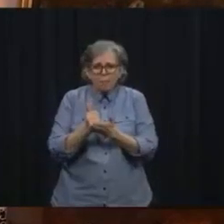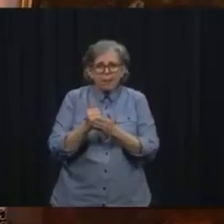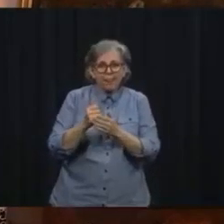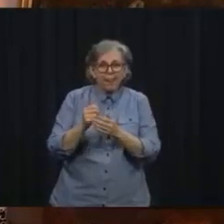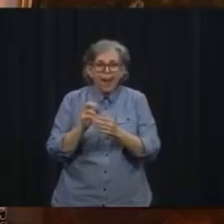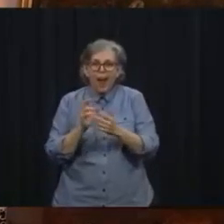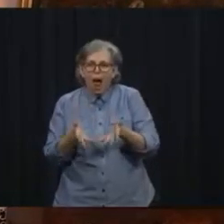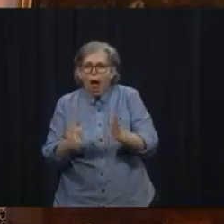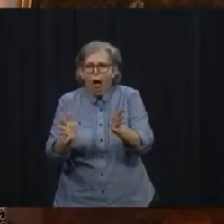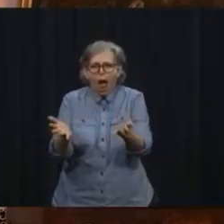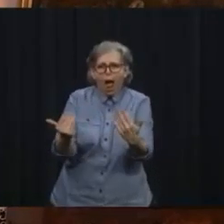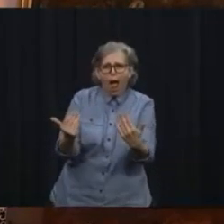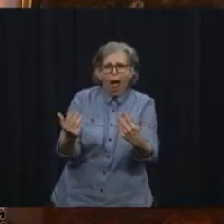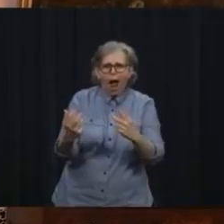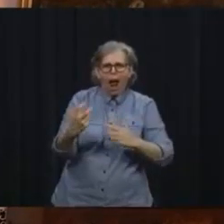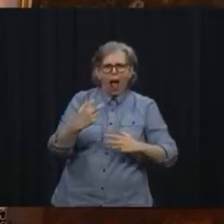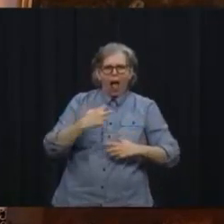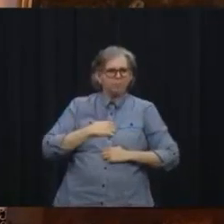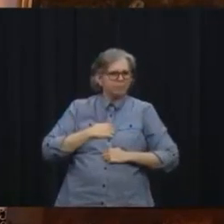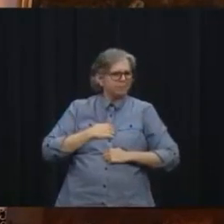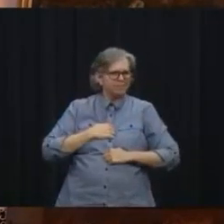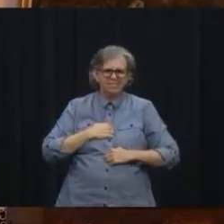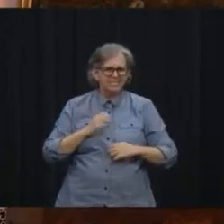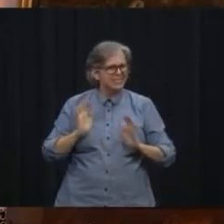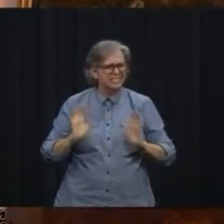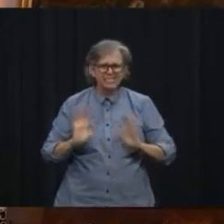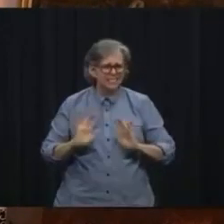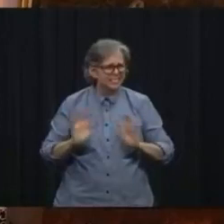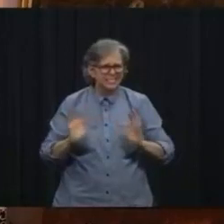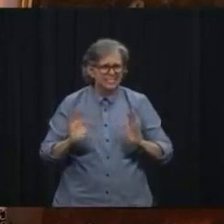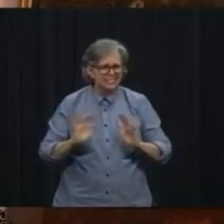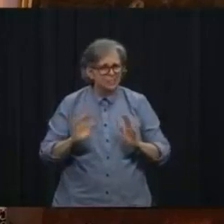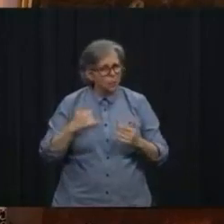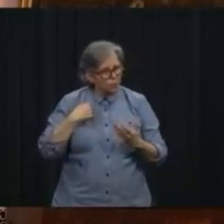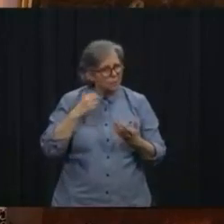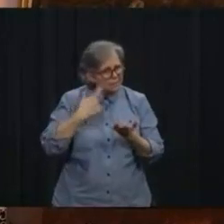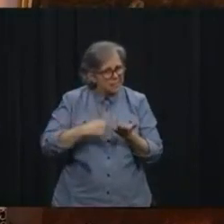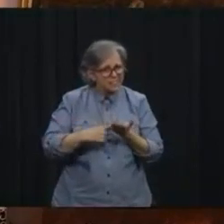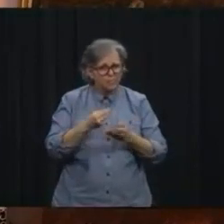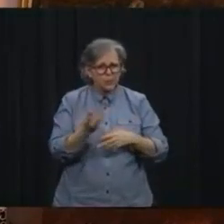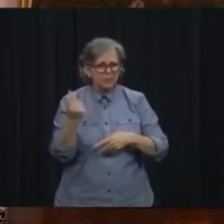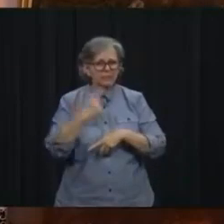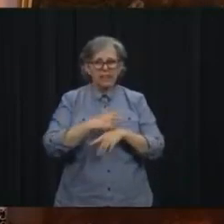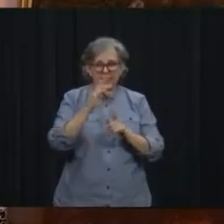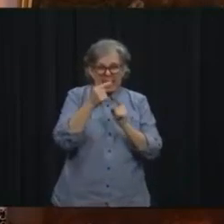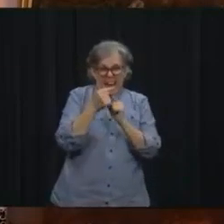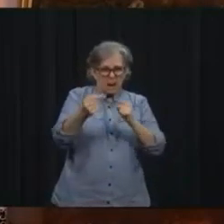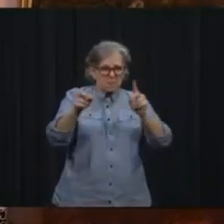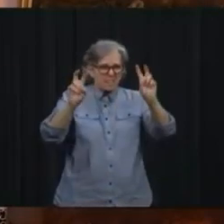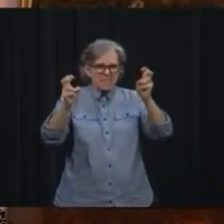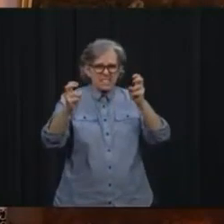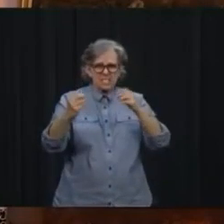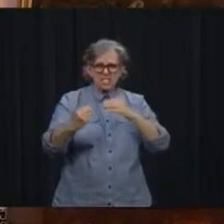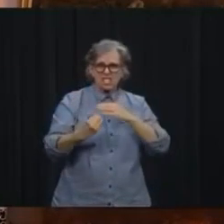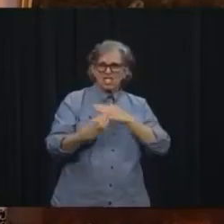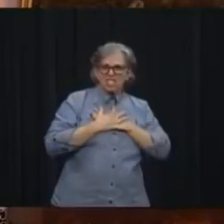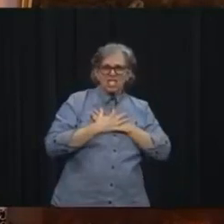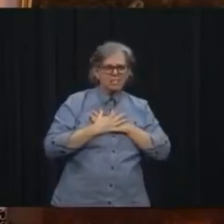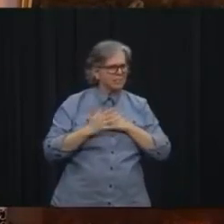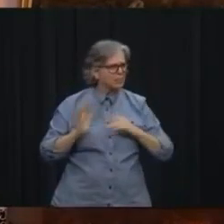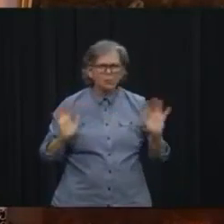We must act as if we have been invaded by an enemy, because in truth, we really have been.